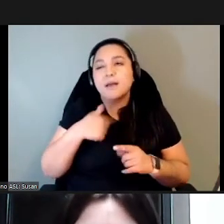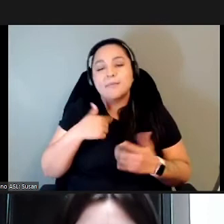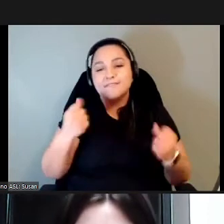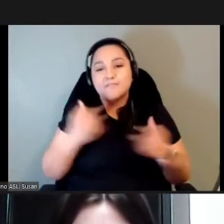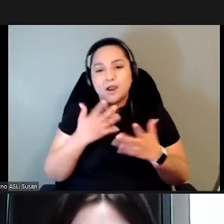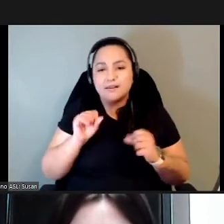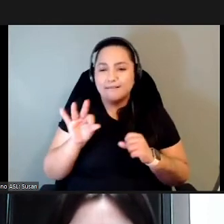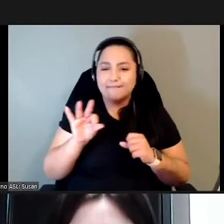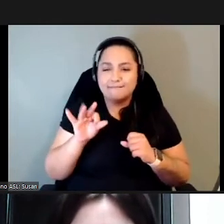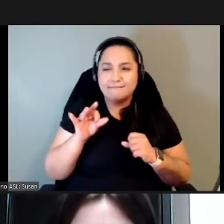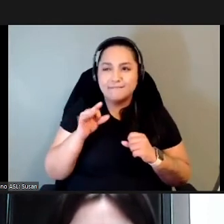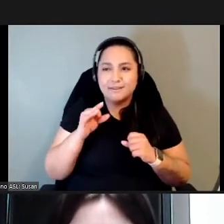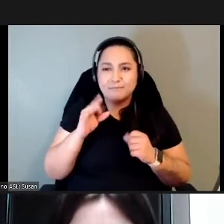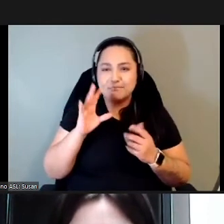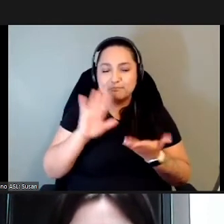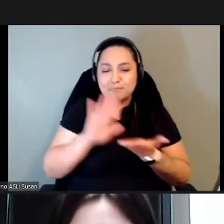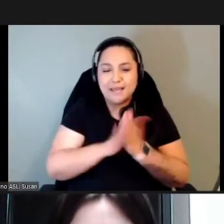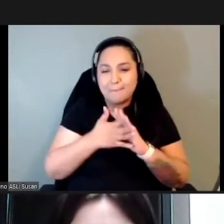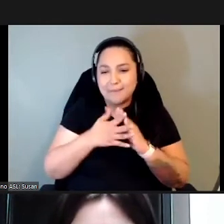say something about it?